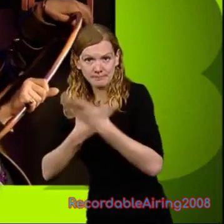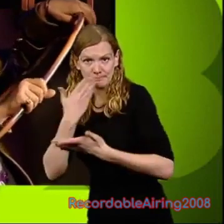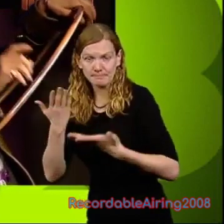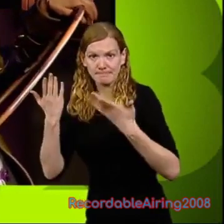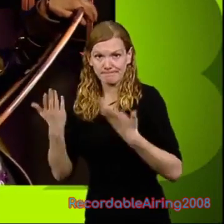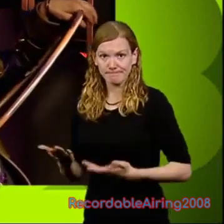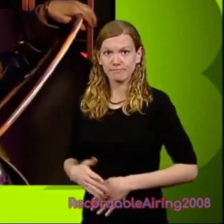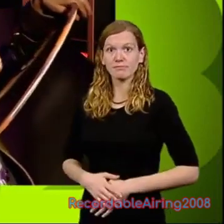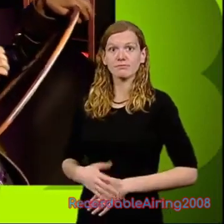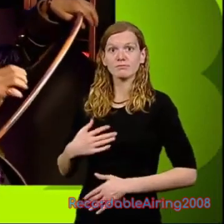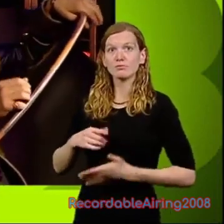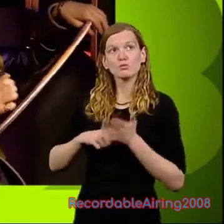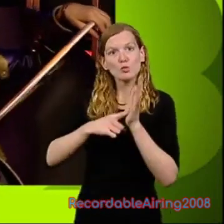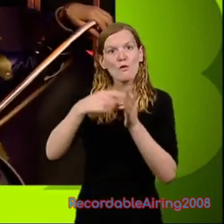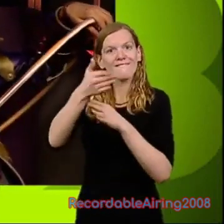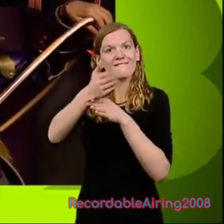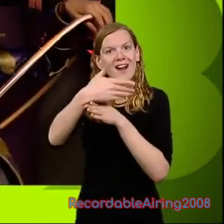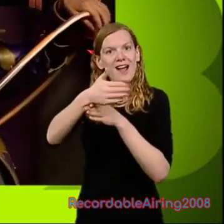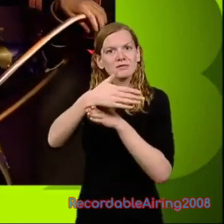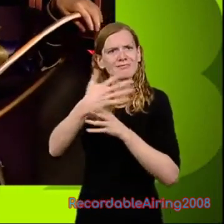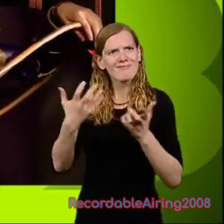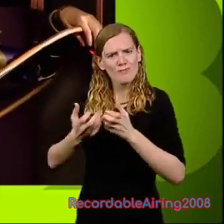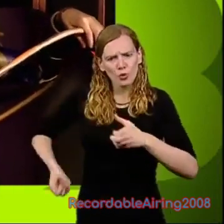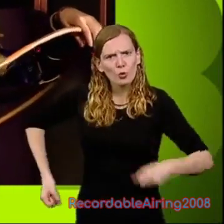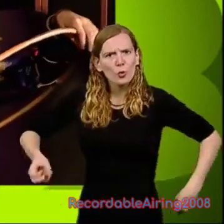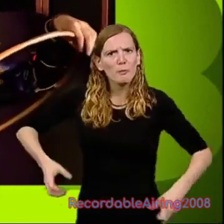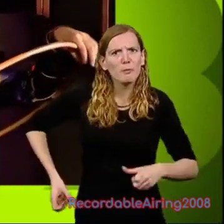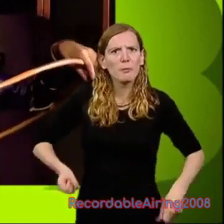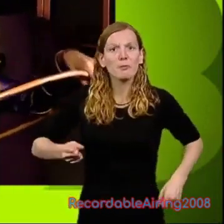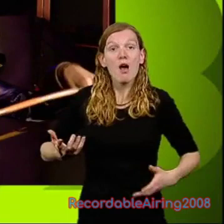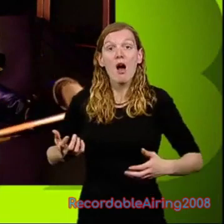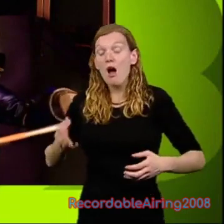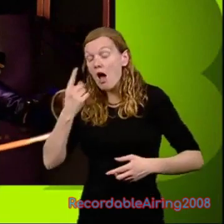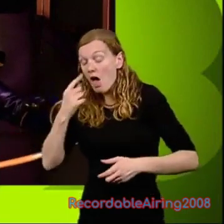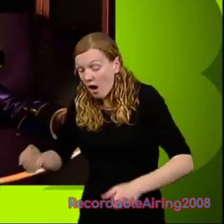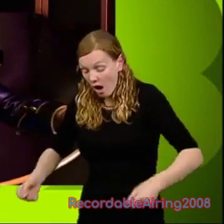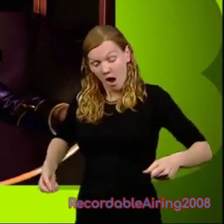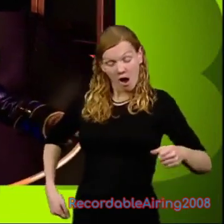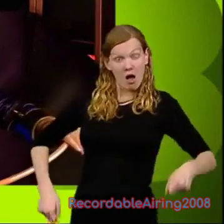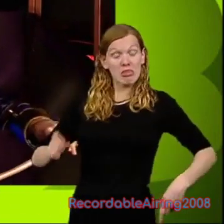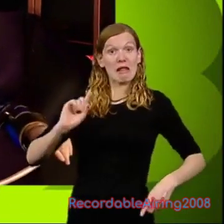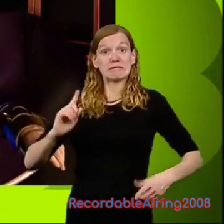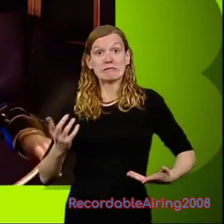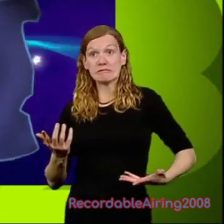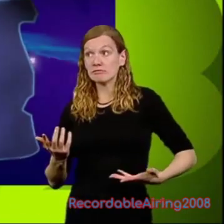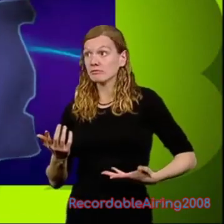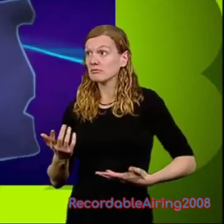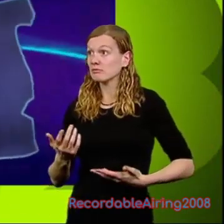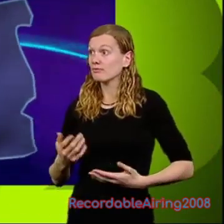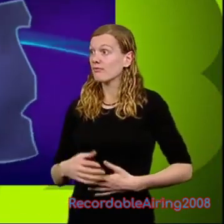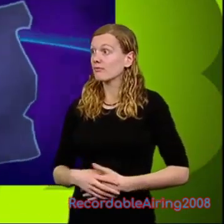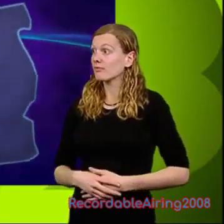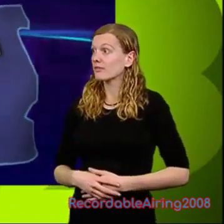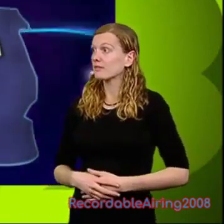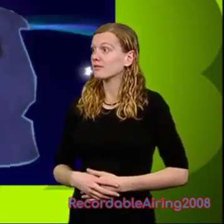was just explaining to the Rogers how to hula hoop. And then I sort of had to put it on to show that. How am